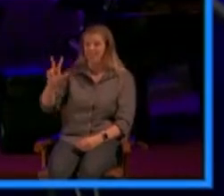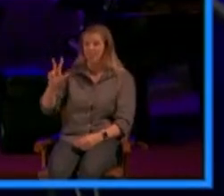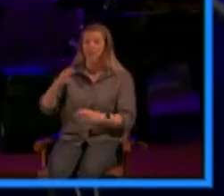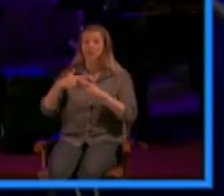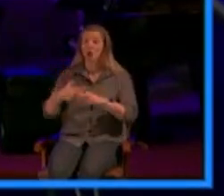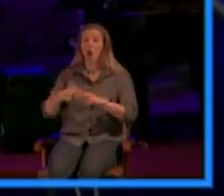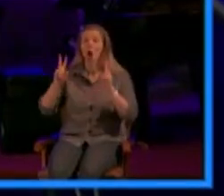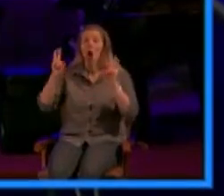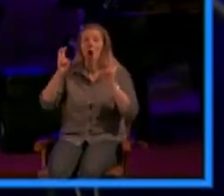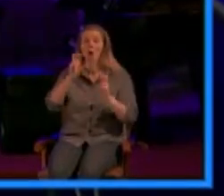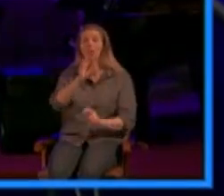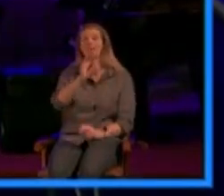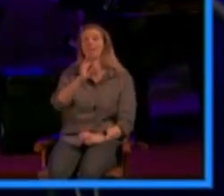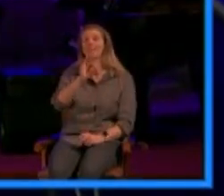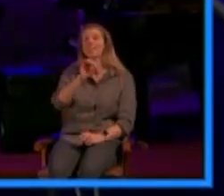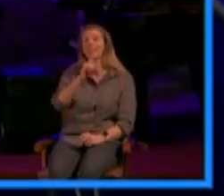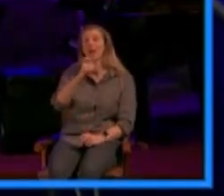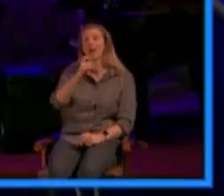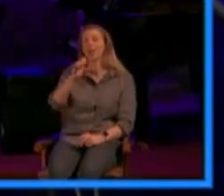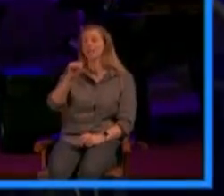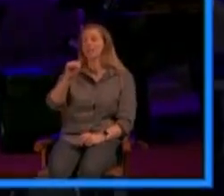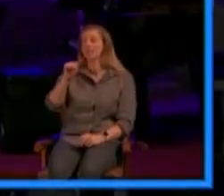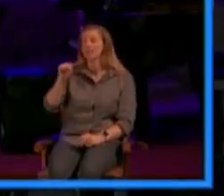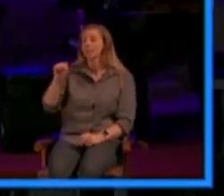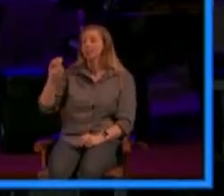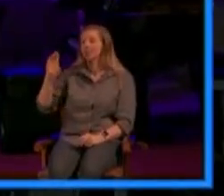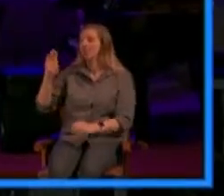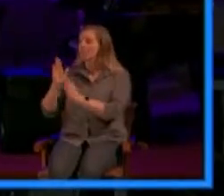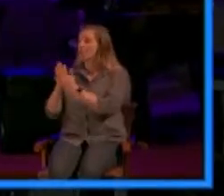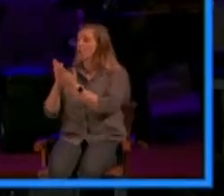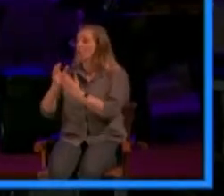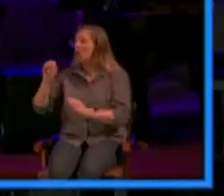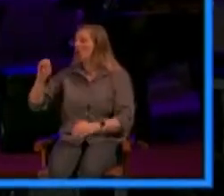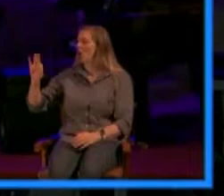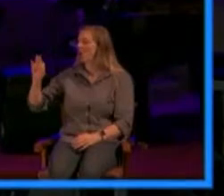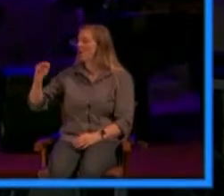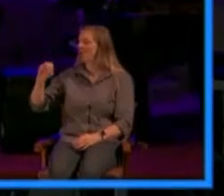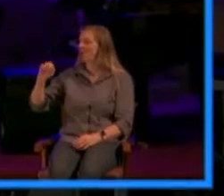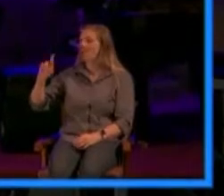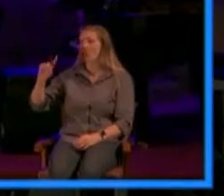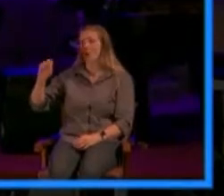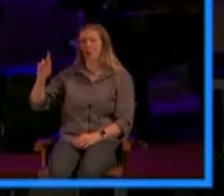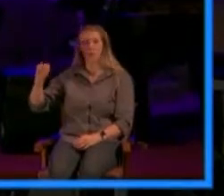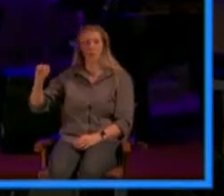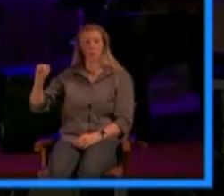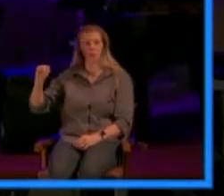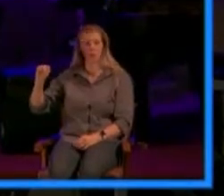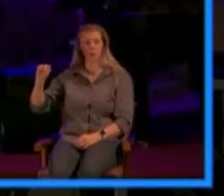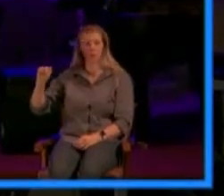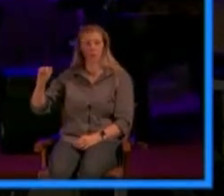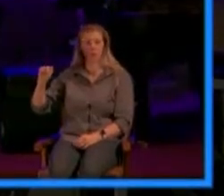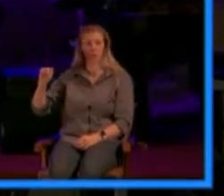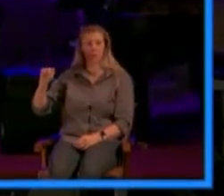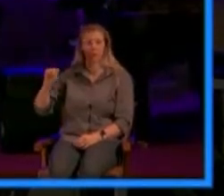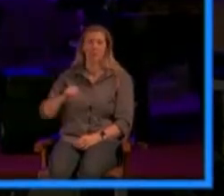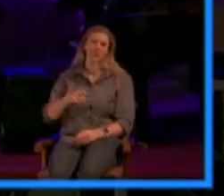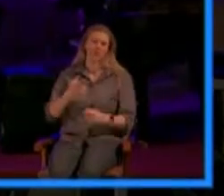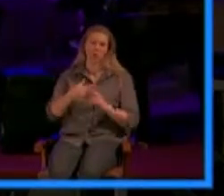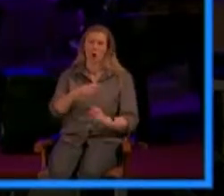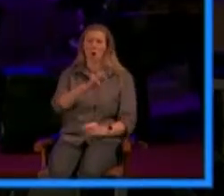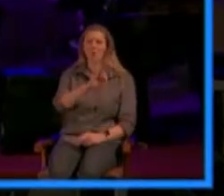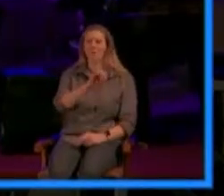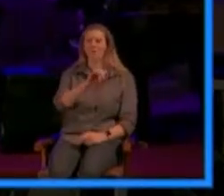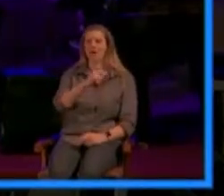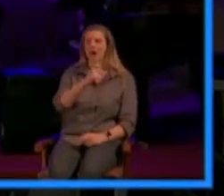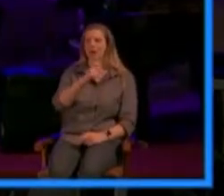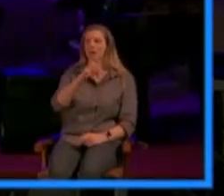Fox's Book of Martyrs. There's actually a more formal title that's so long I can't even remember it, but it's known as Fox's Book of